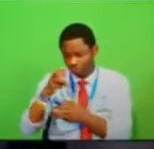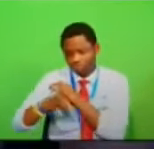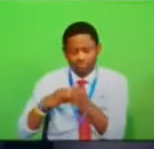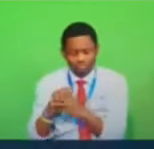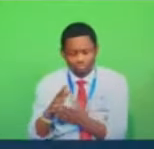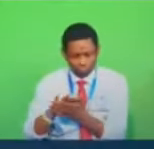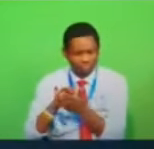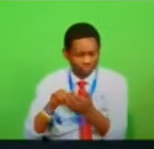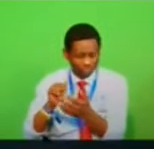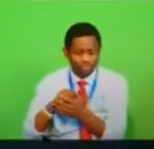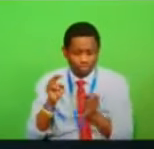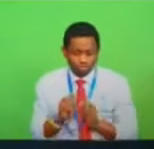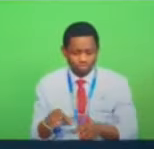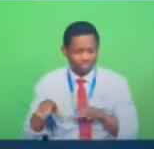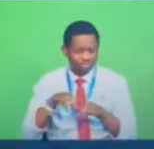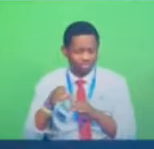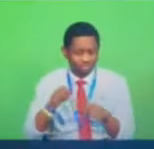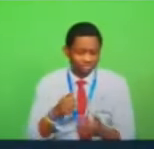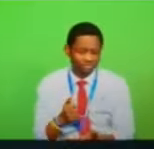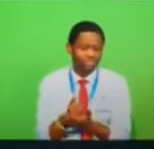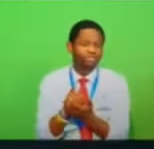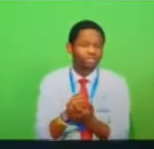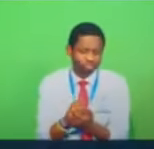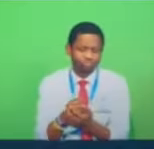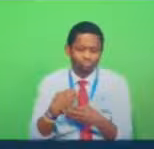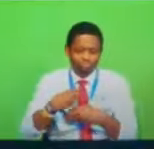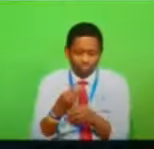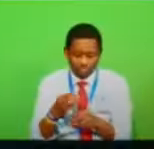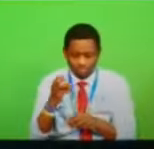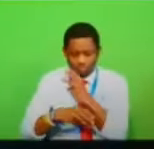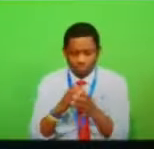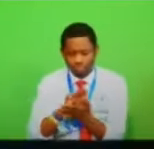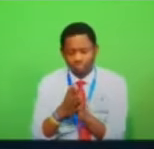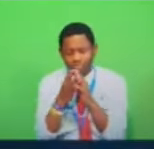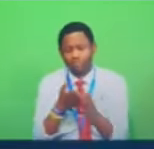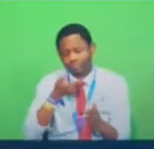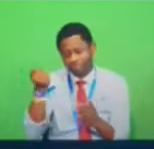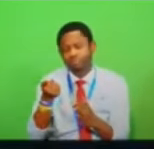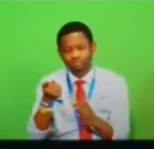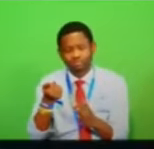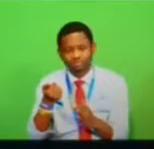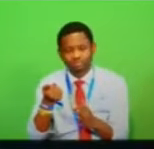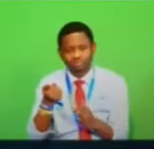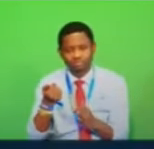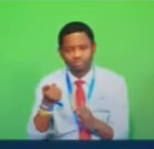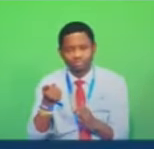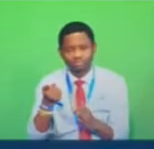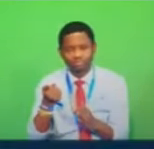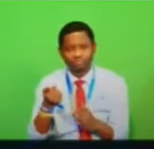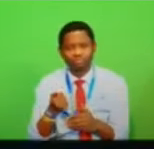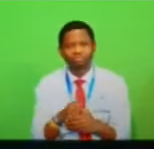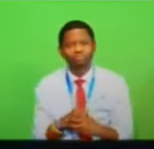that human action can also help to restore some of the things that we have shifted out of